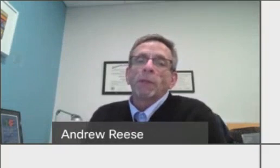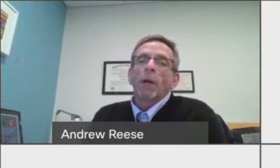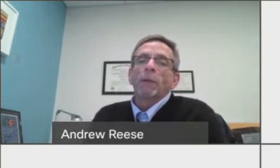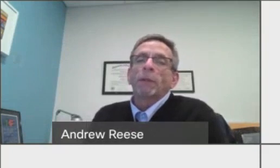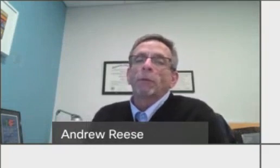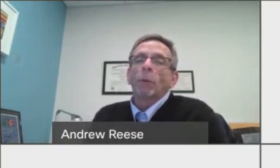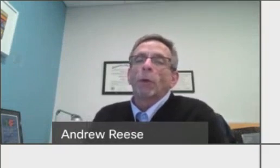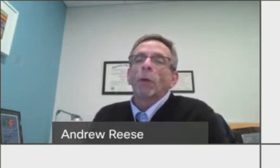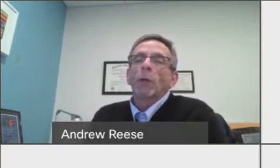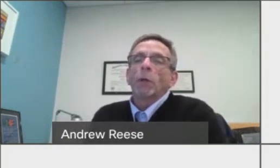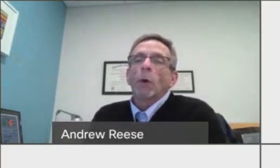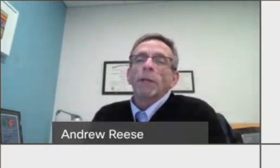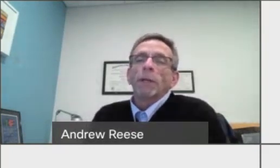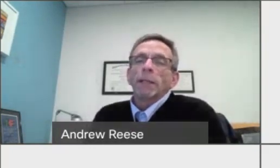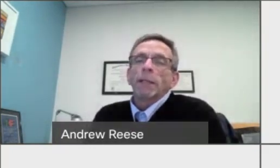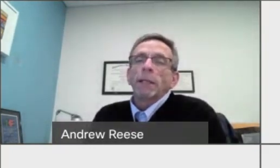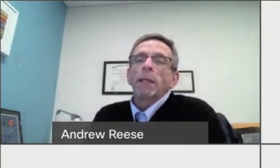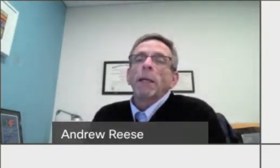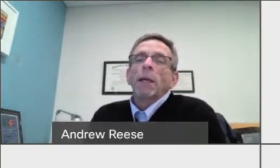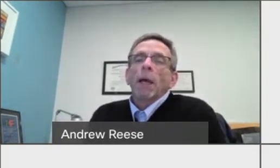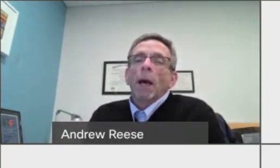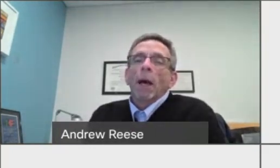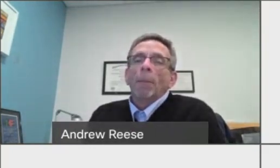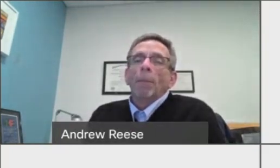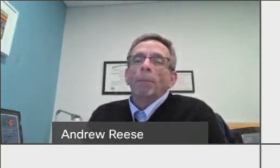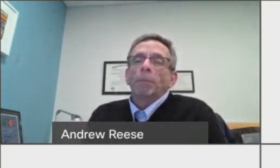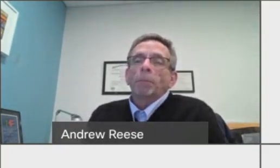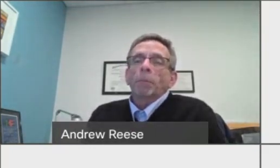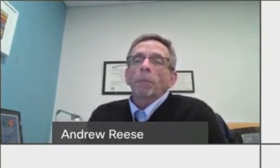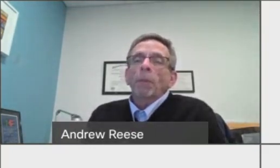have tested positive for COVID-19.